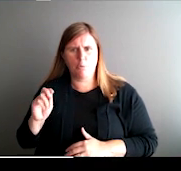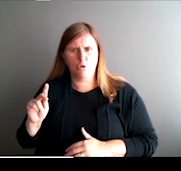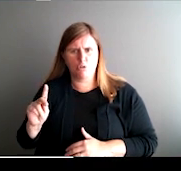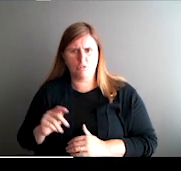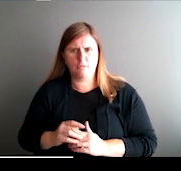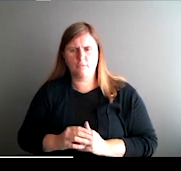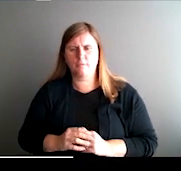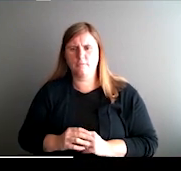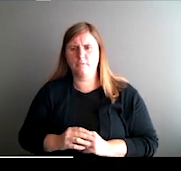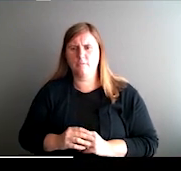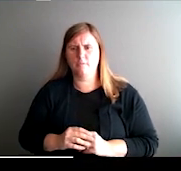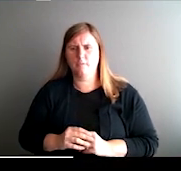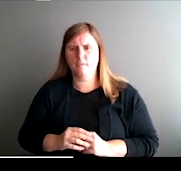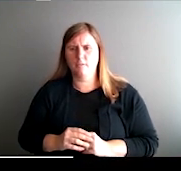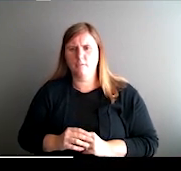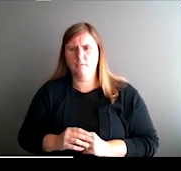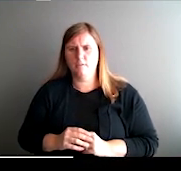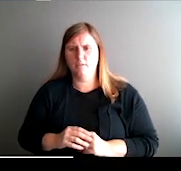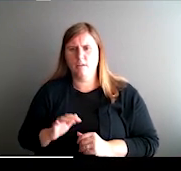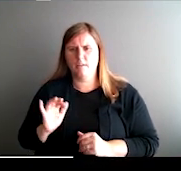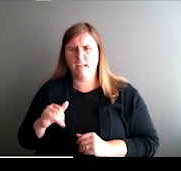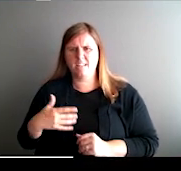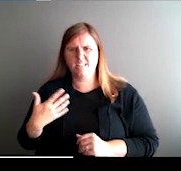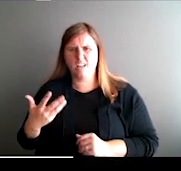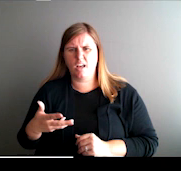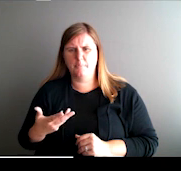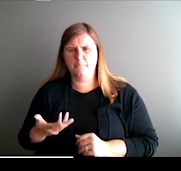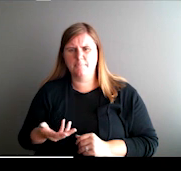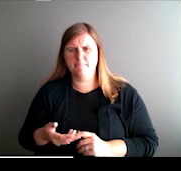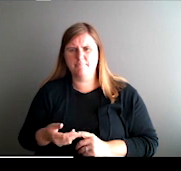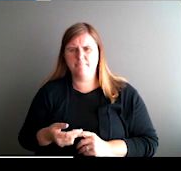that's a